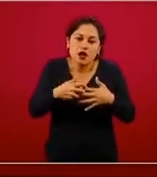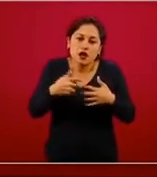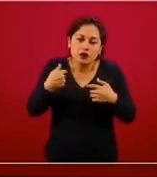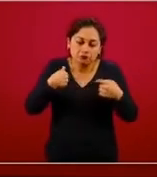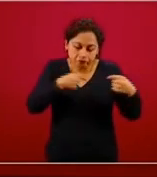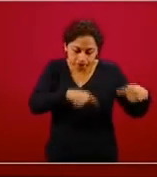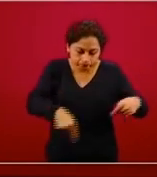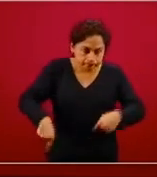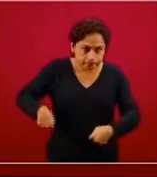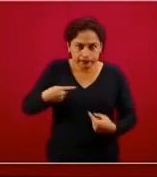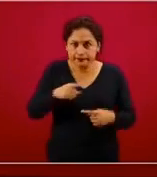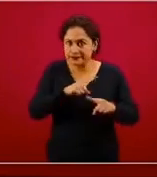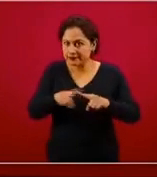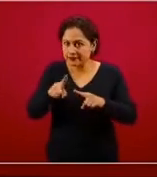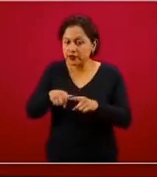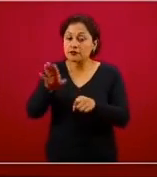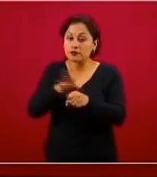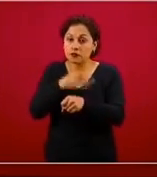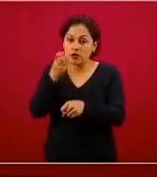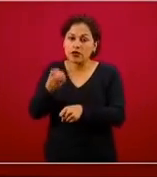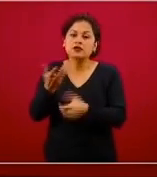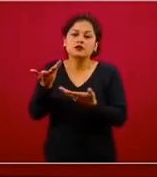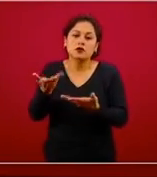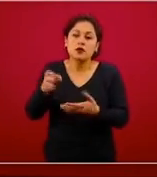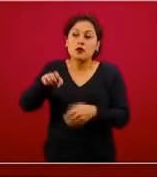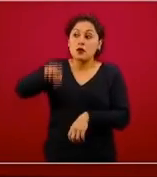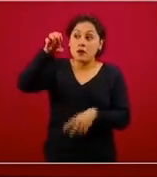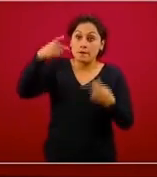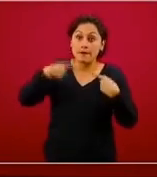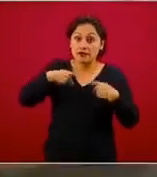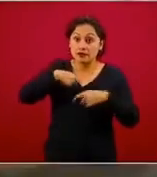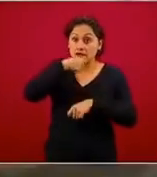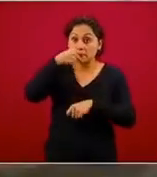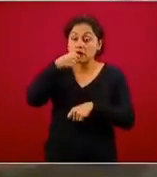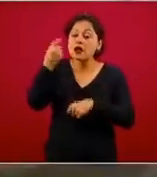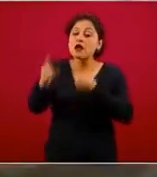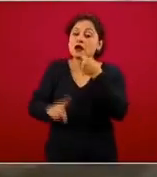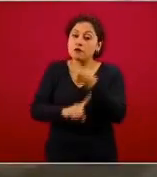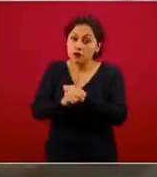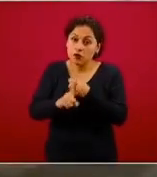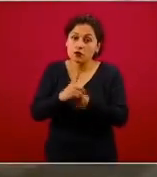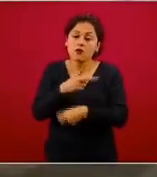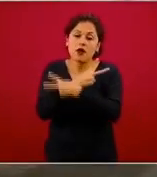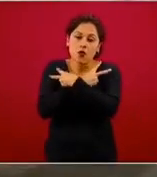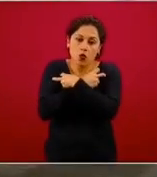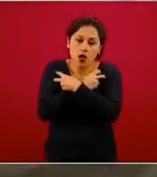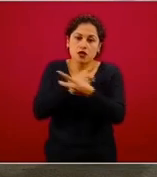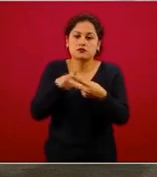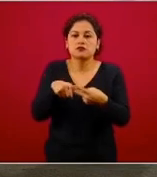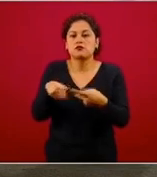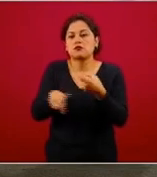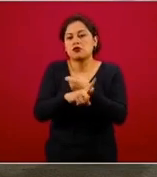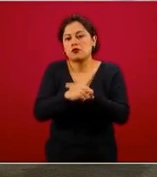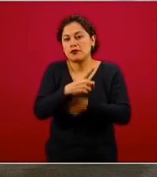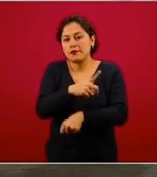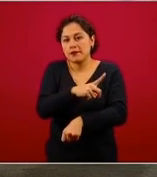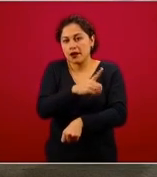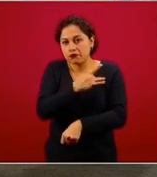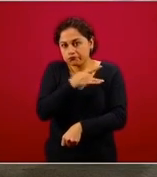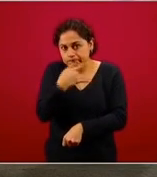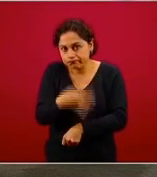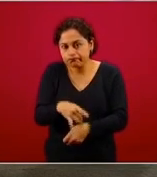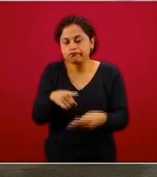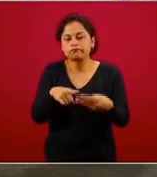maybe some other tissue is not going to be working, and maybe that's a problem that they had before. Perhaps it's a